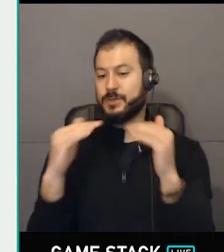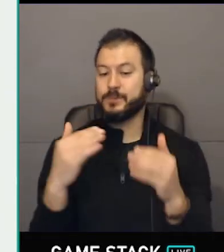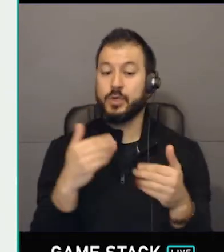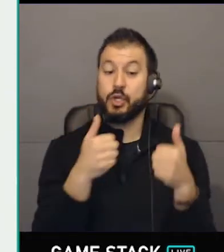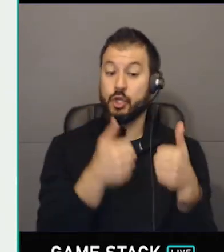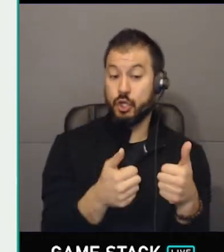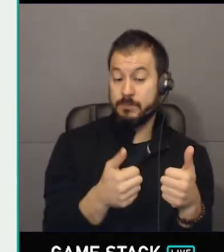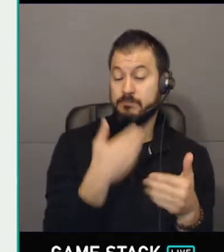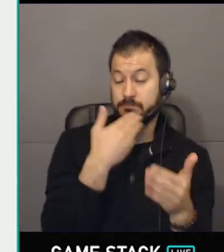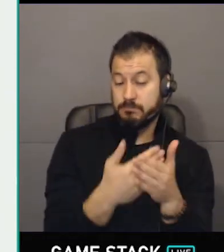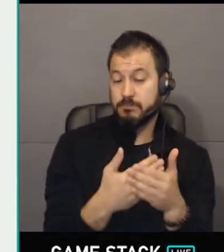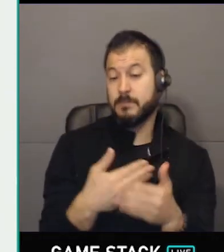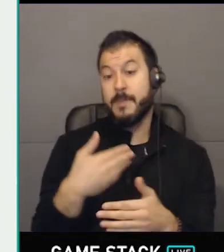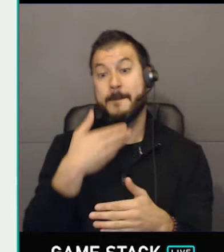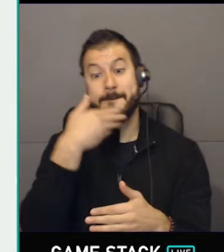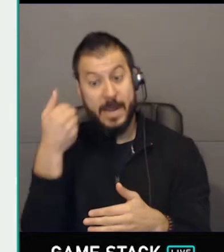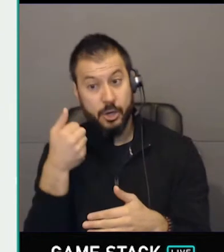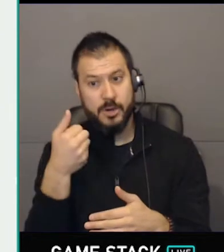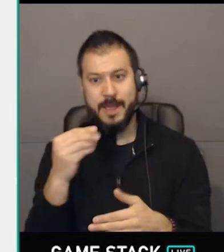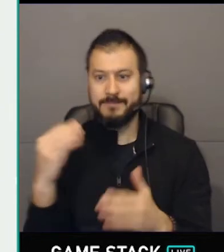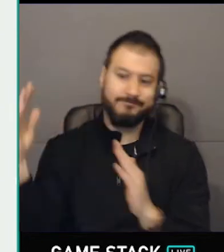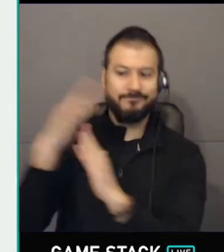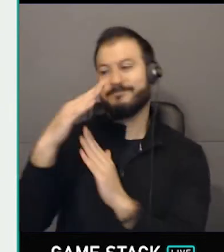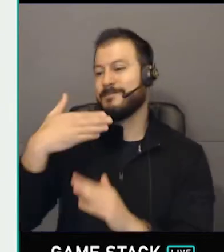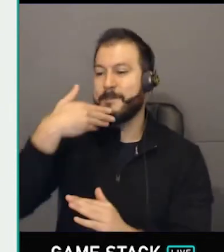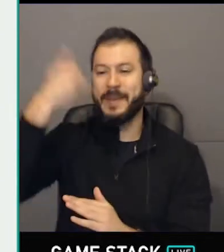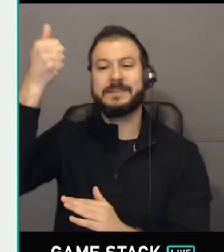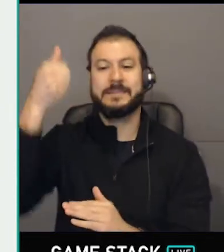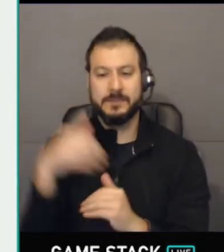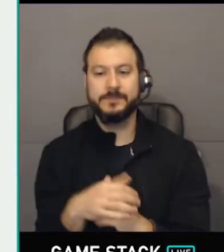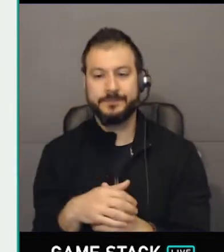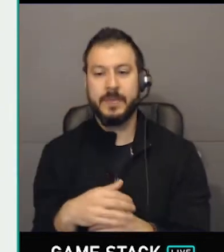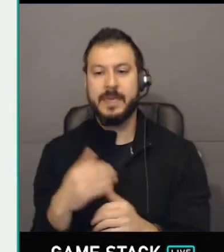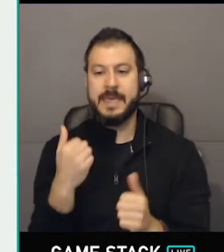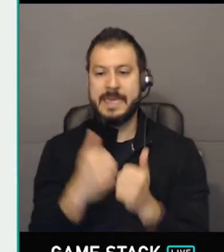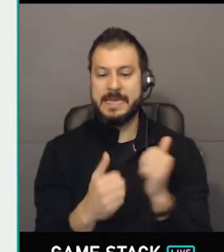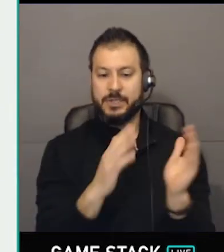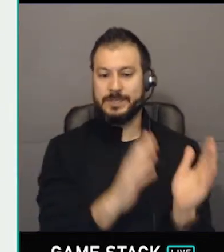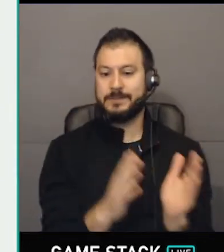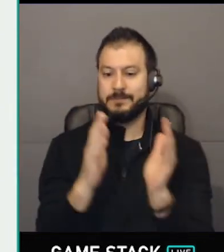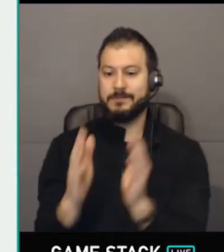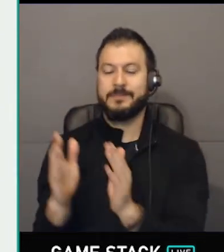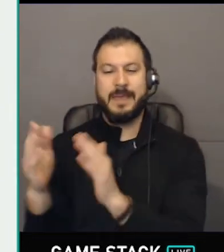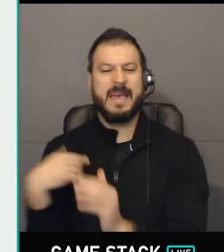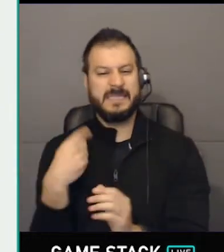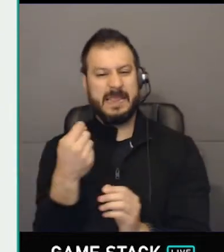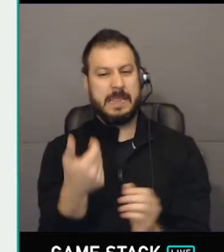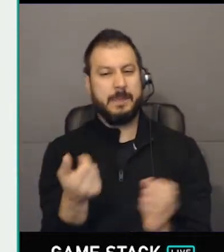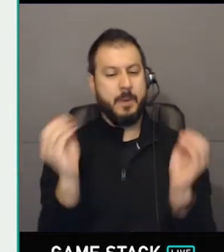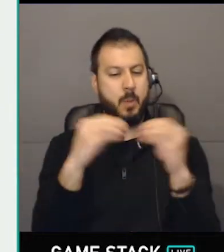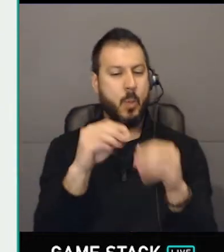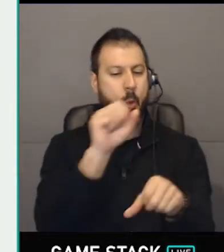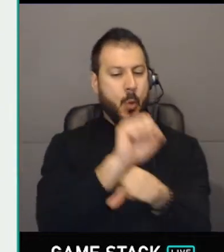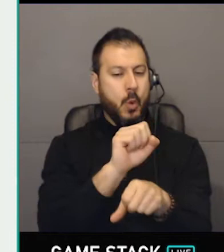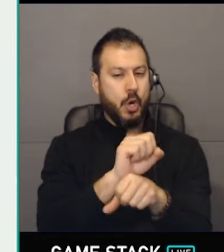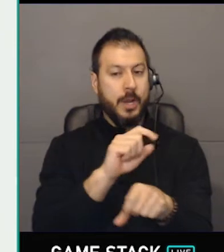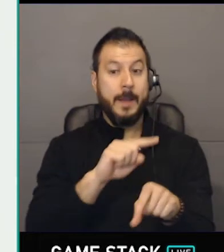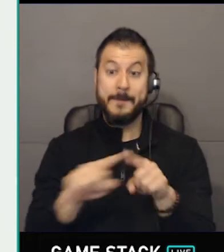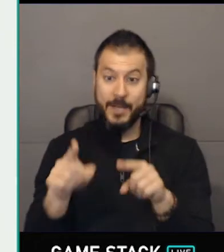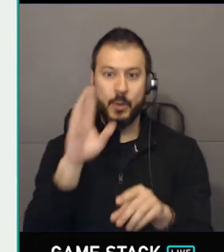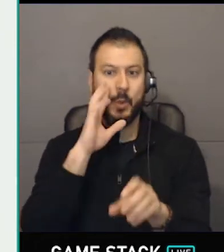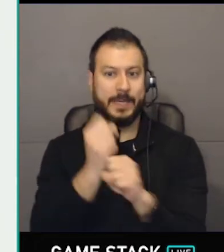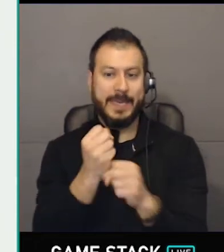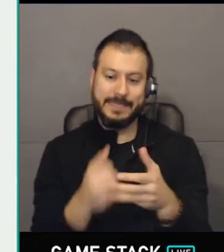better, and best. Each tier involves incrementally more work over the previous tier, and in return, you'll get a superior